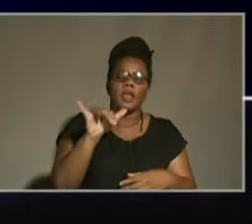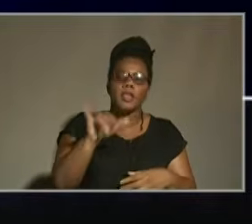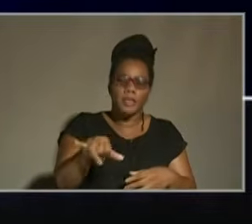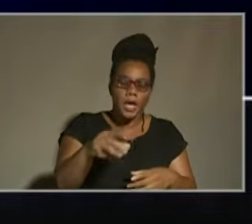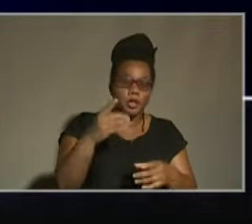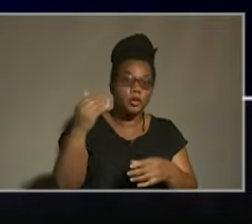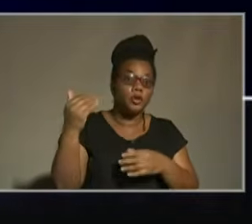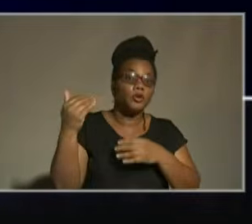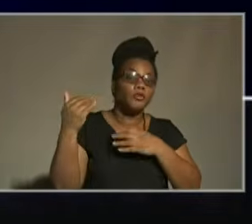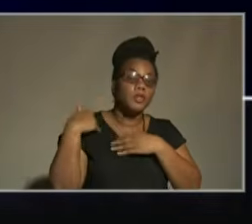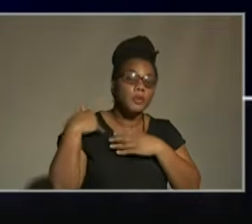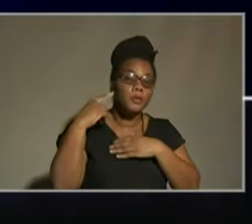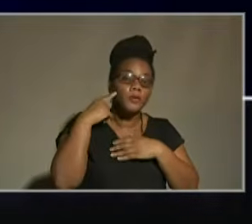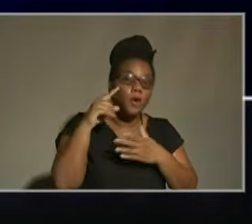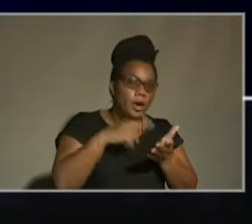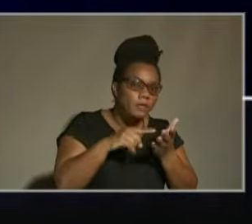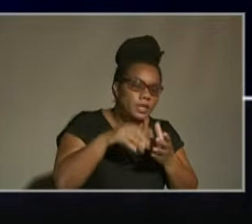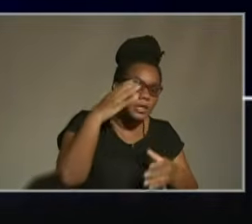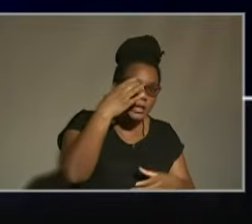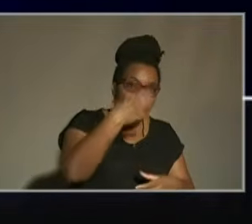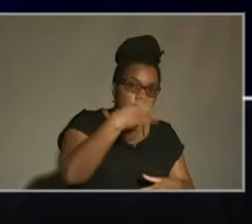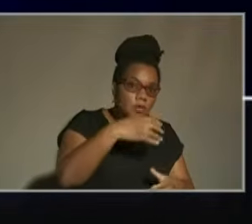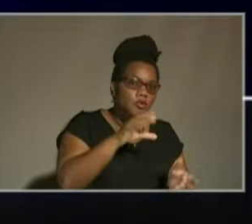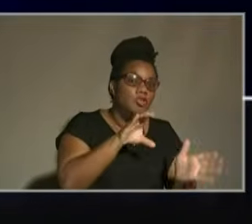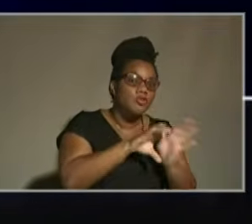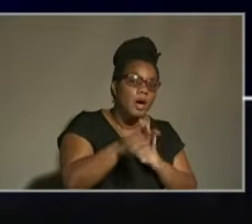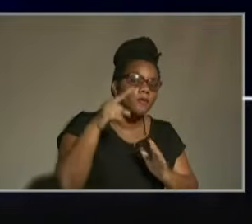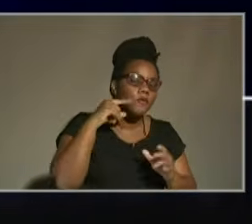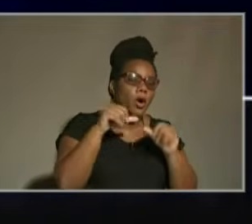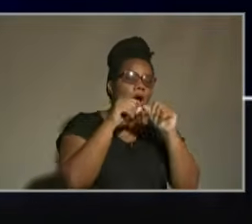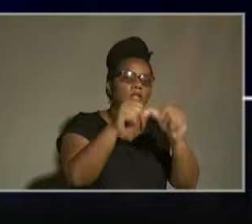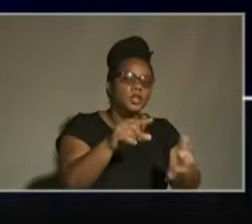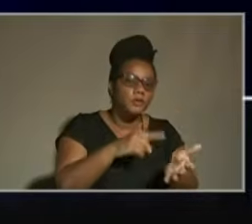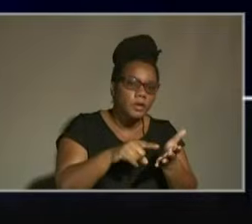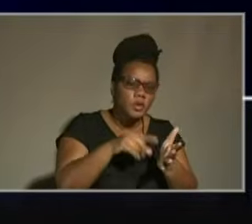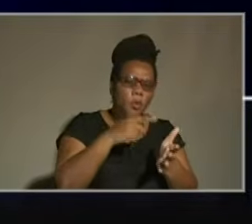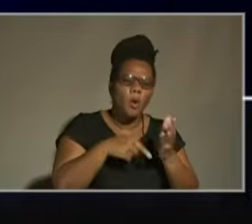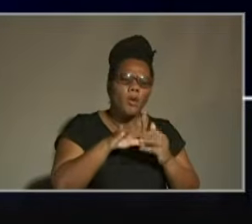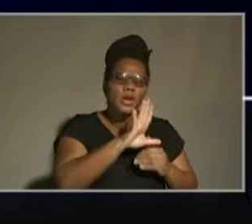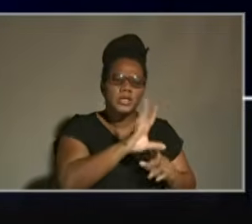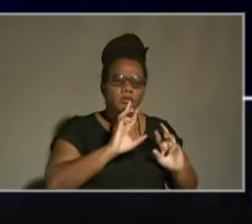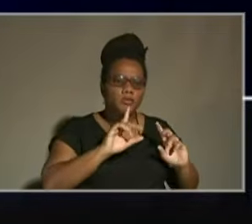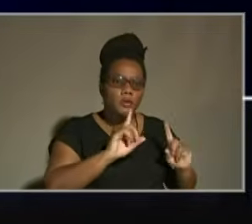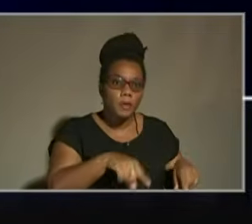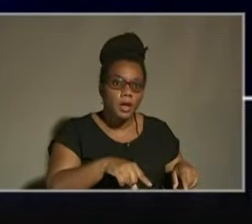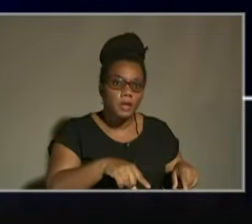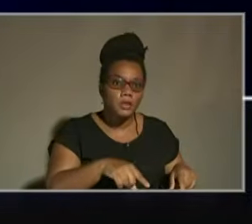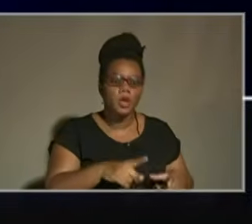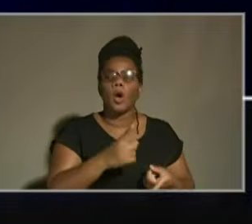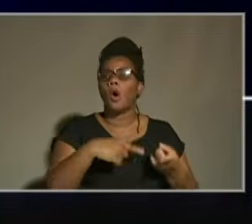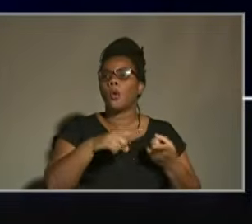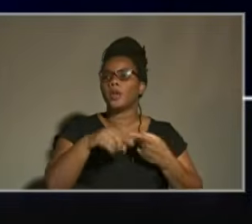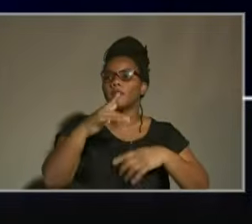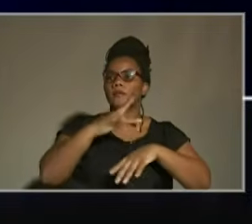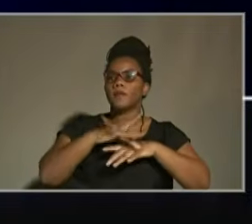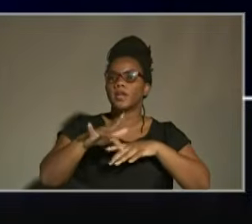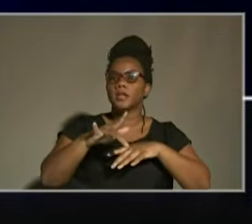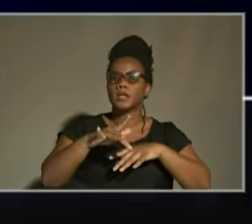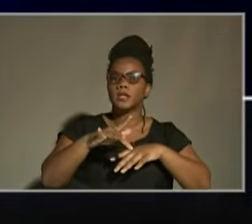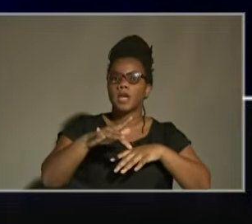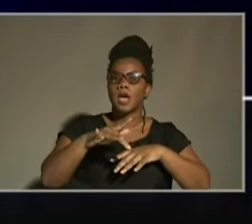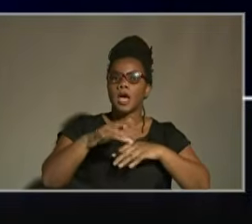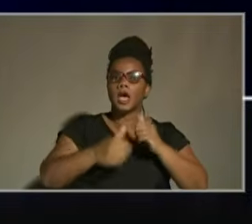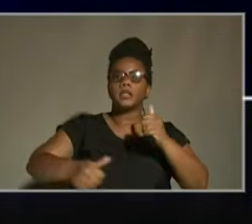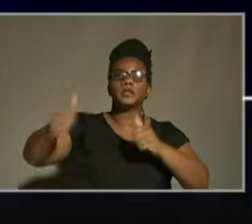financial crimes, for further investigation. What was his response? When there was a vacancy at the head of it, he sought